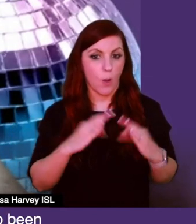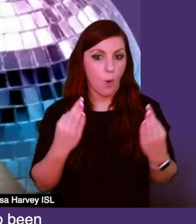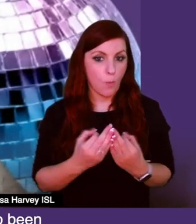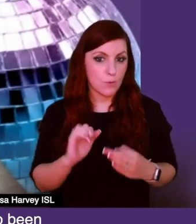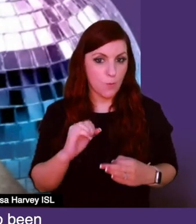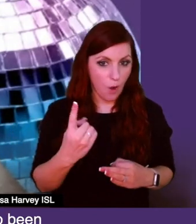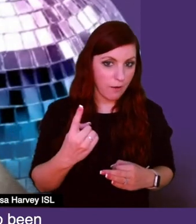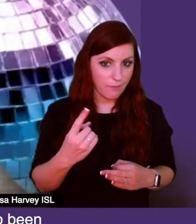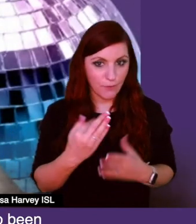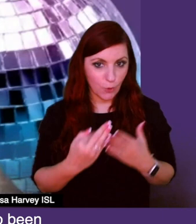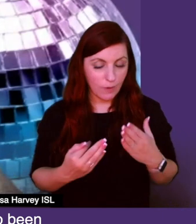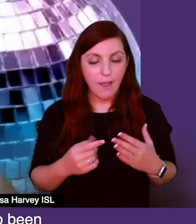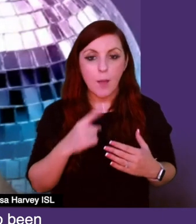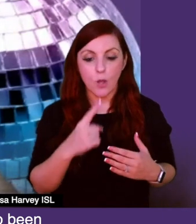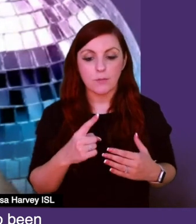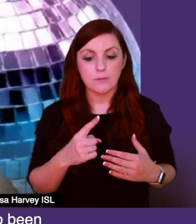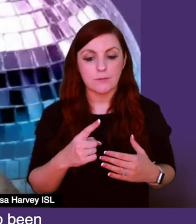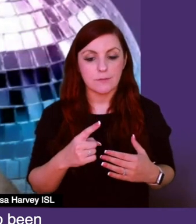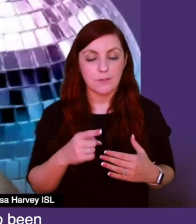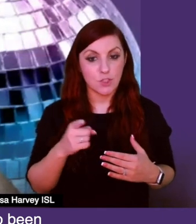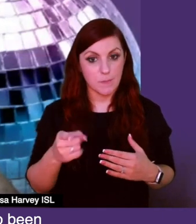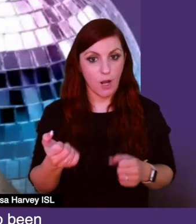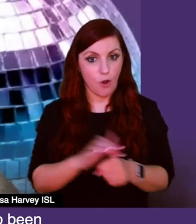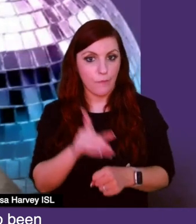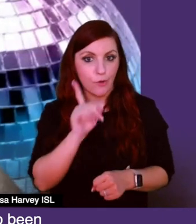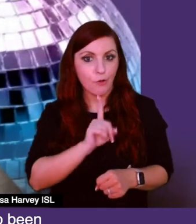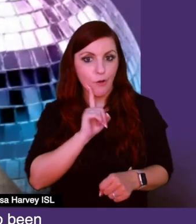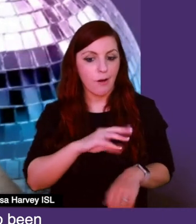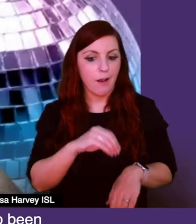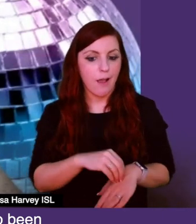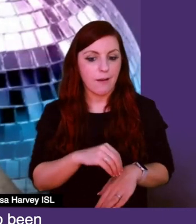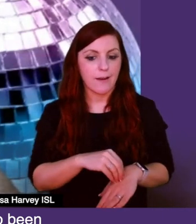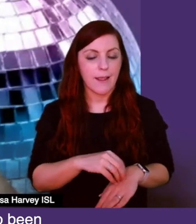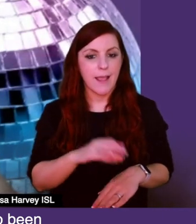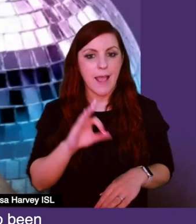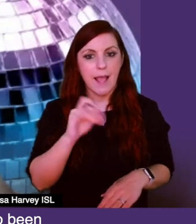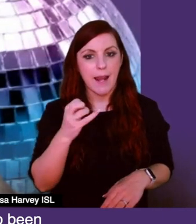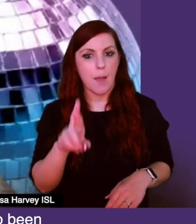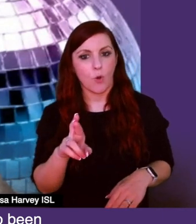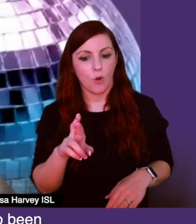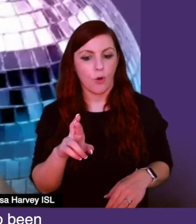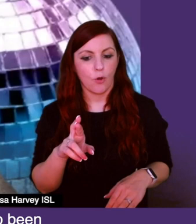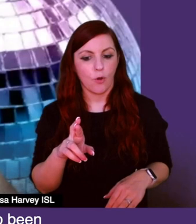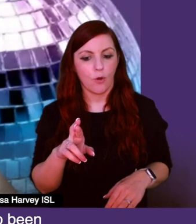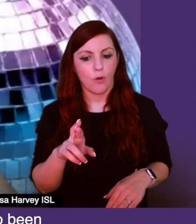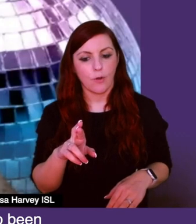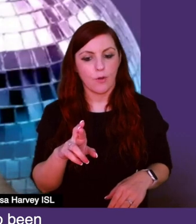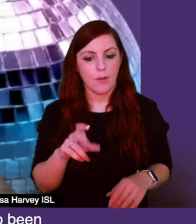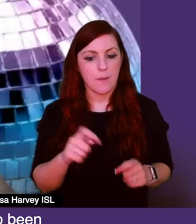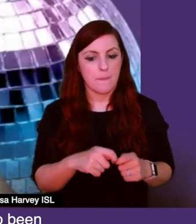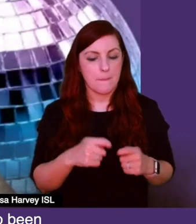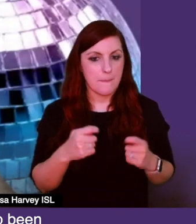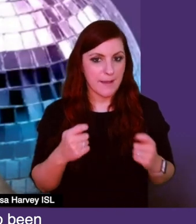one but a few. And she's also been a cover girl on Glamour,